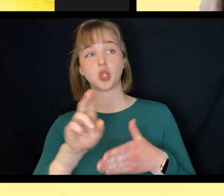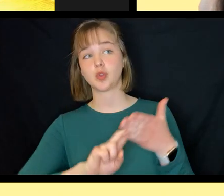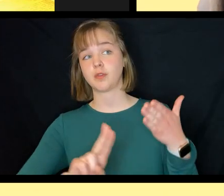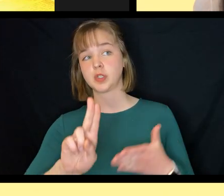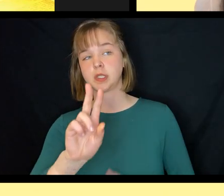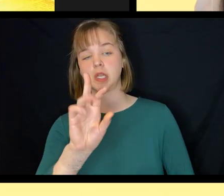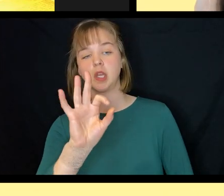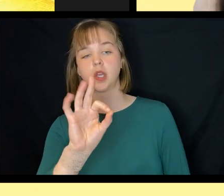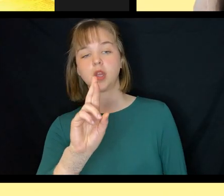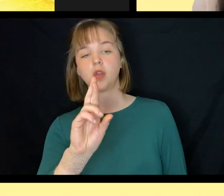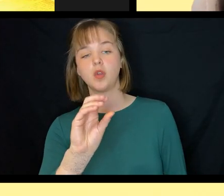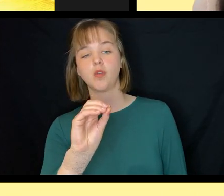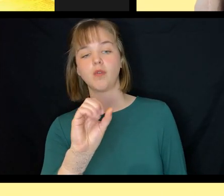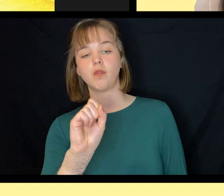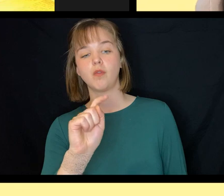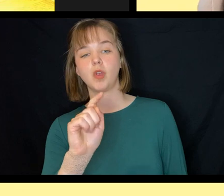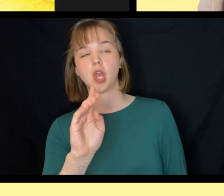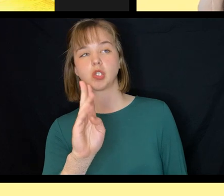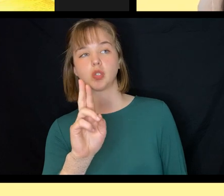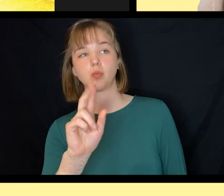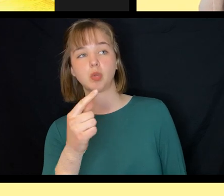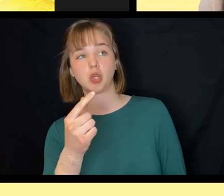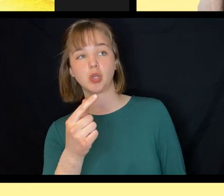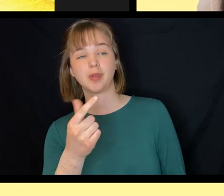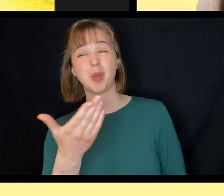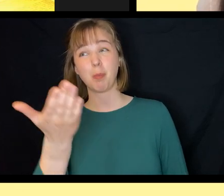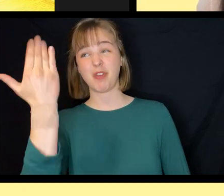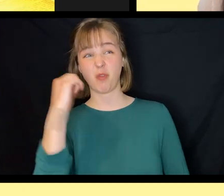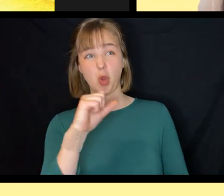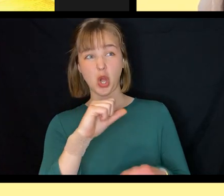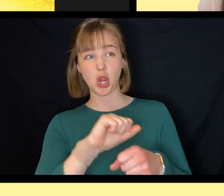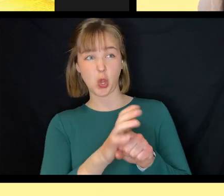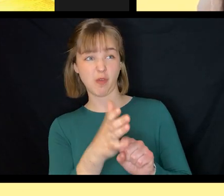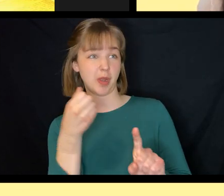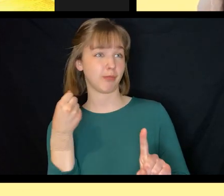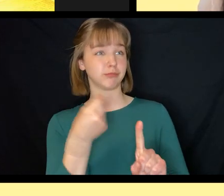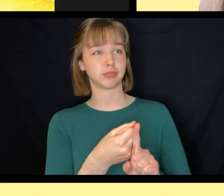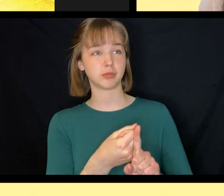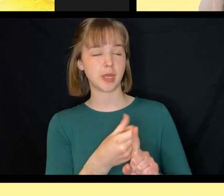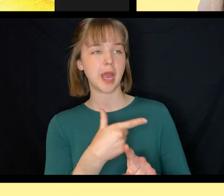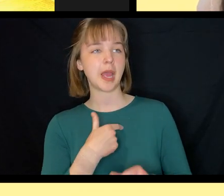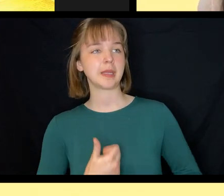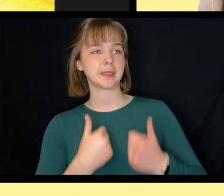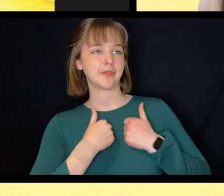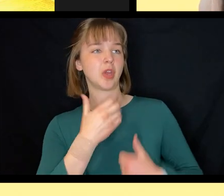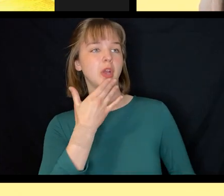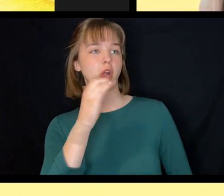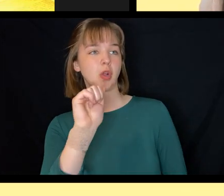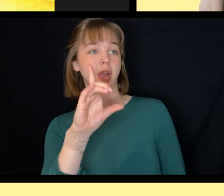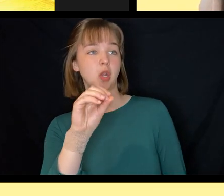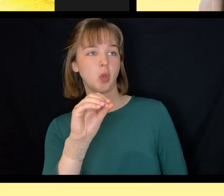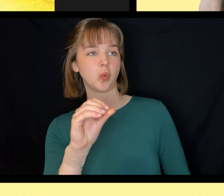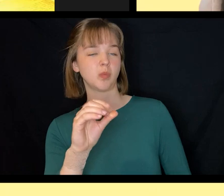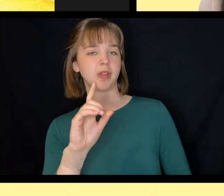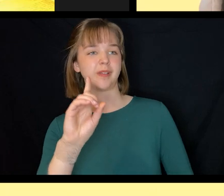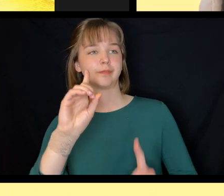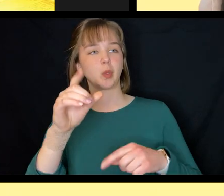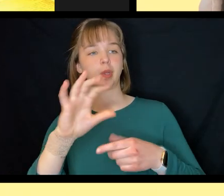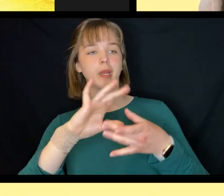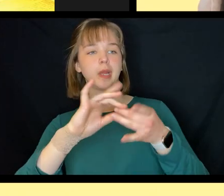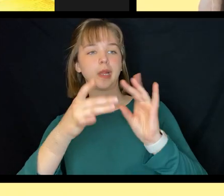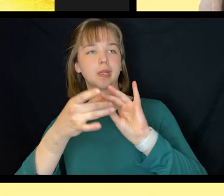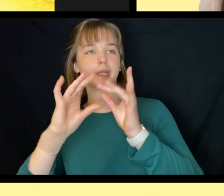in Frostburg. And currently, before COVID, had been living out in Colorado Springs at the Olympic and Paralympic Training